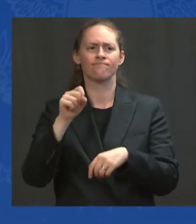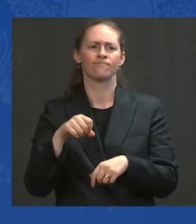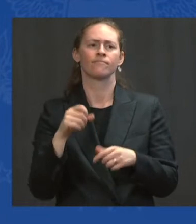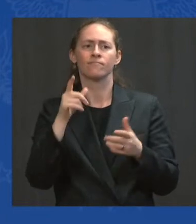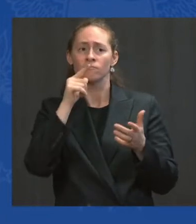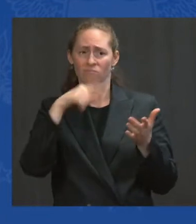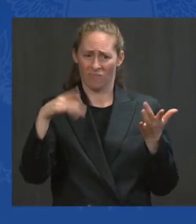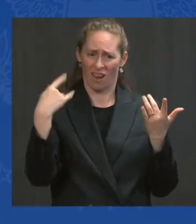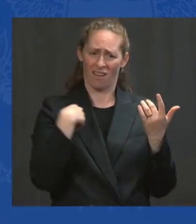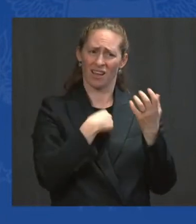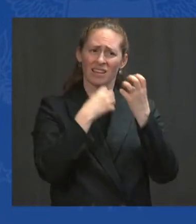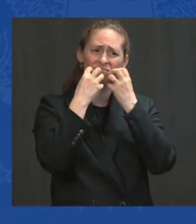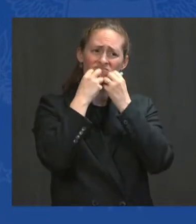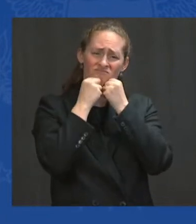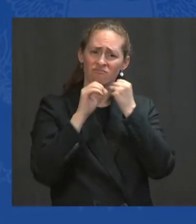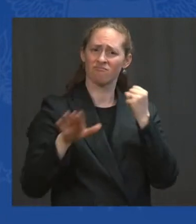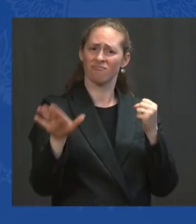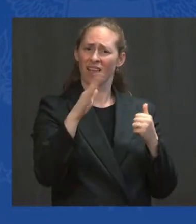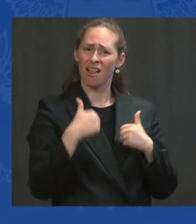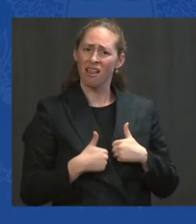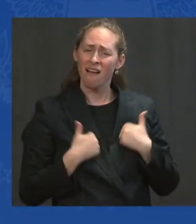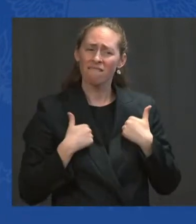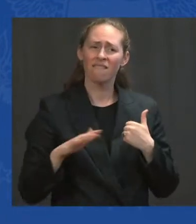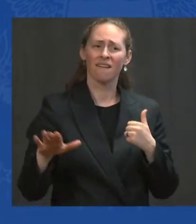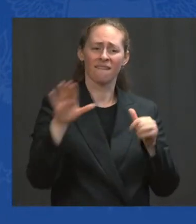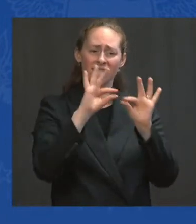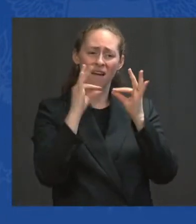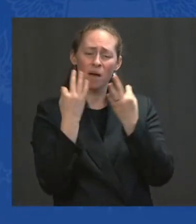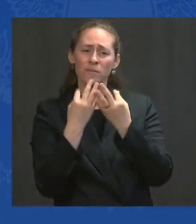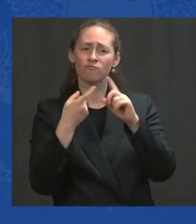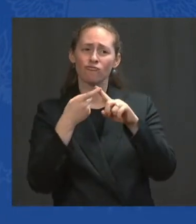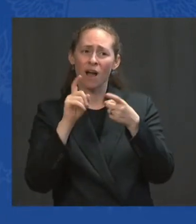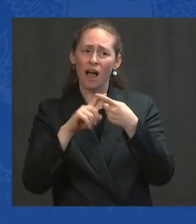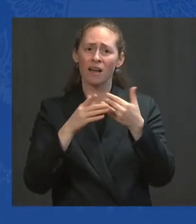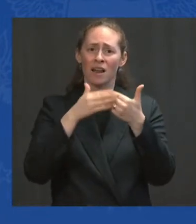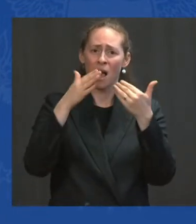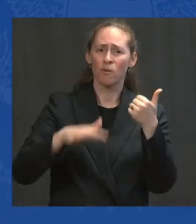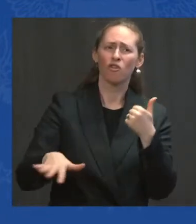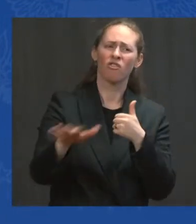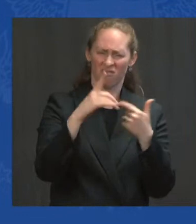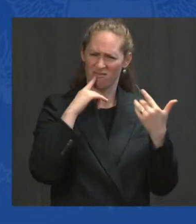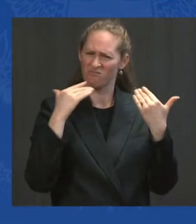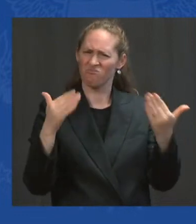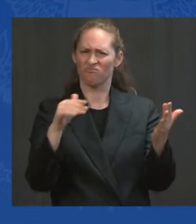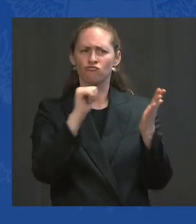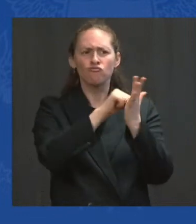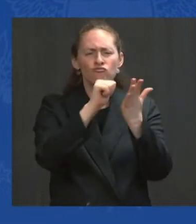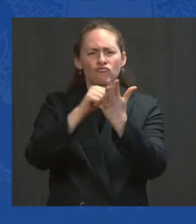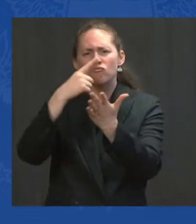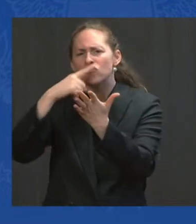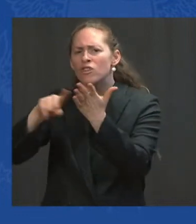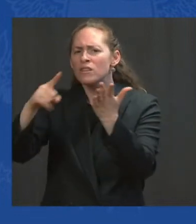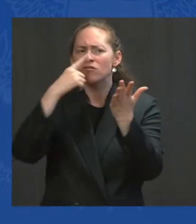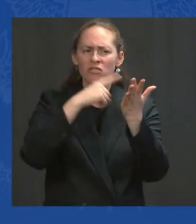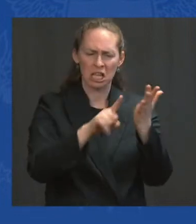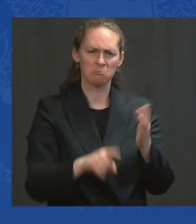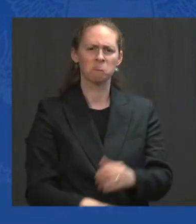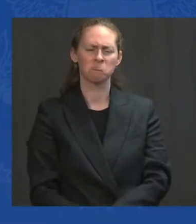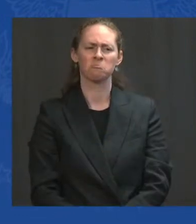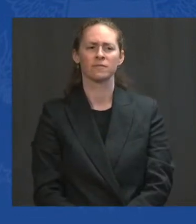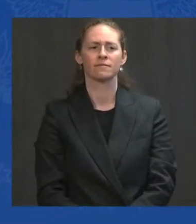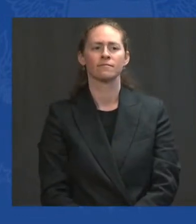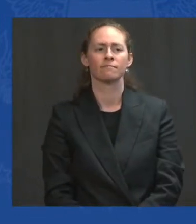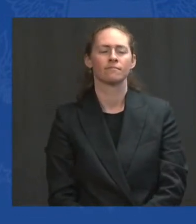the health of their family, friends, and neighbors. So I would say for those individuals